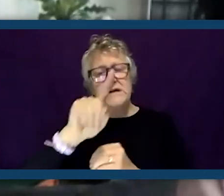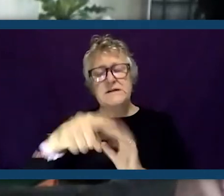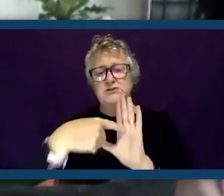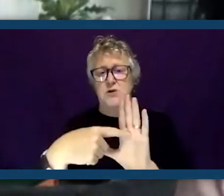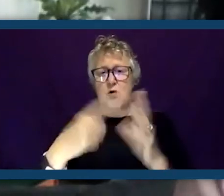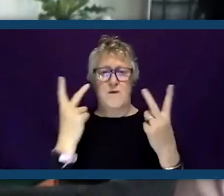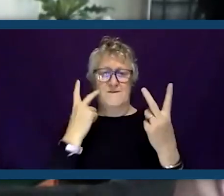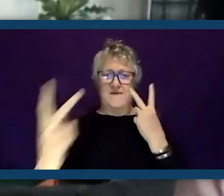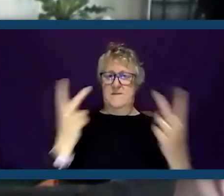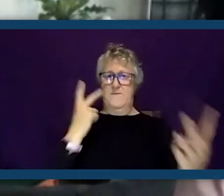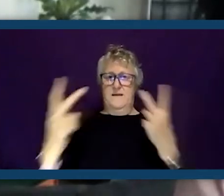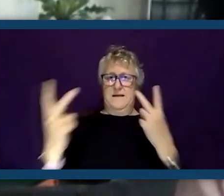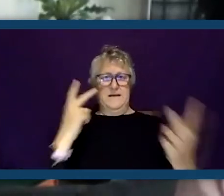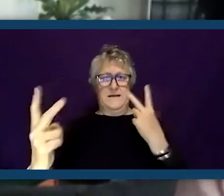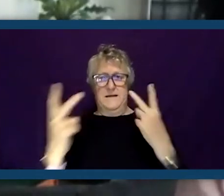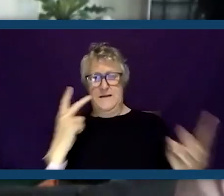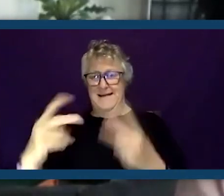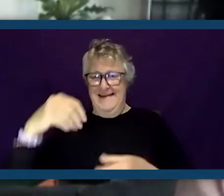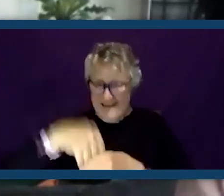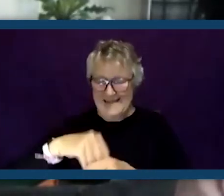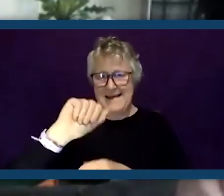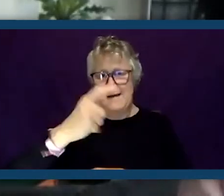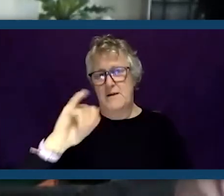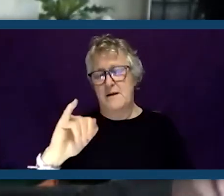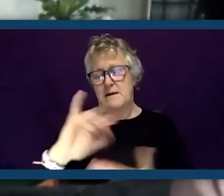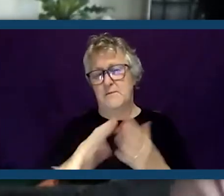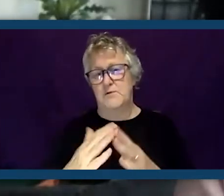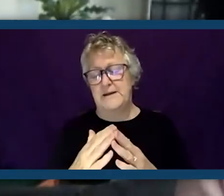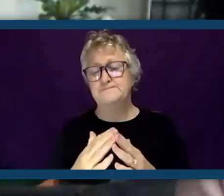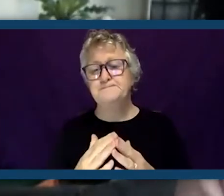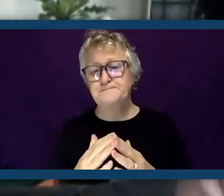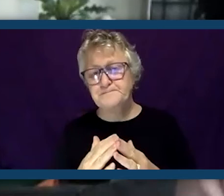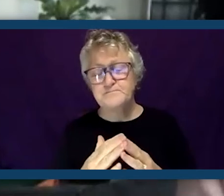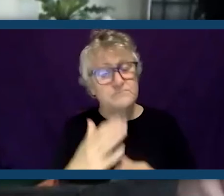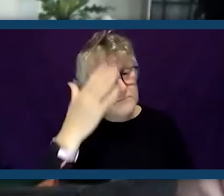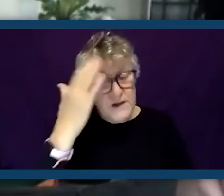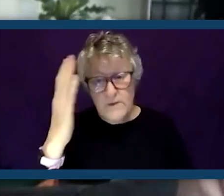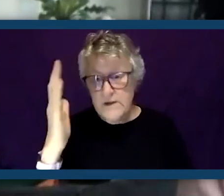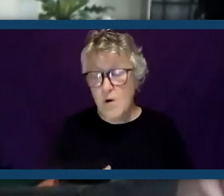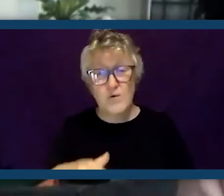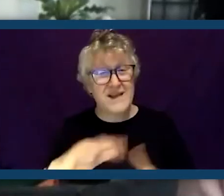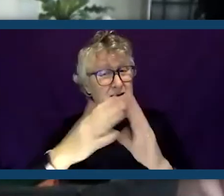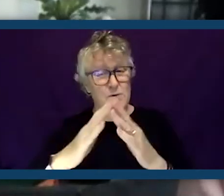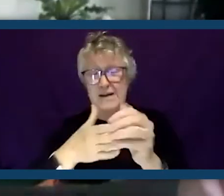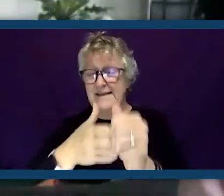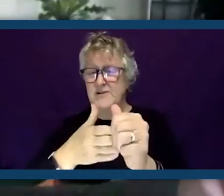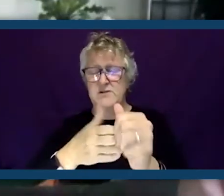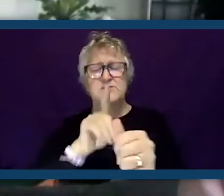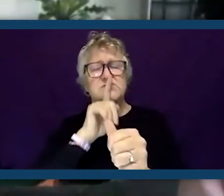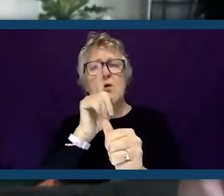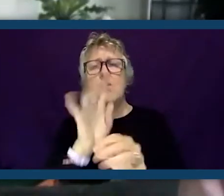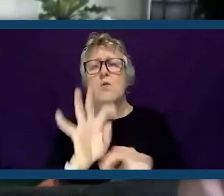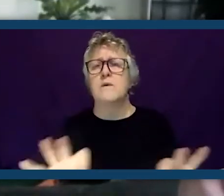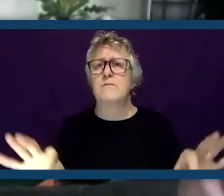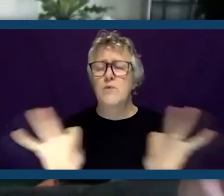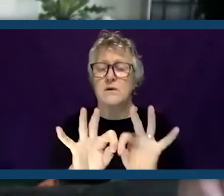and leadership within, AAPI communities, because we know, community leaders are so important, particularly for older generations. How